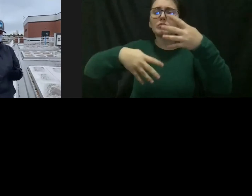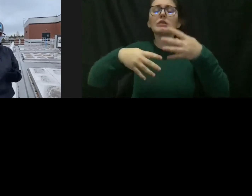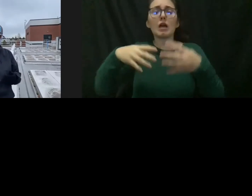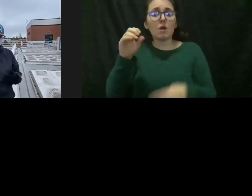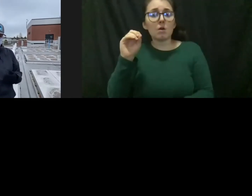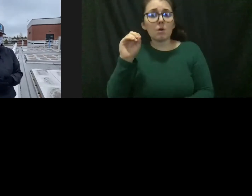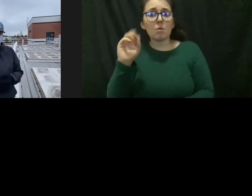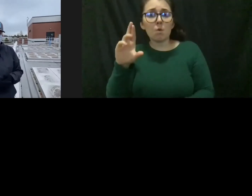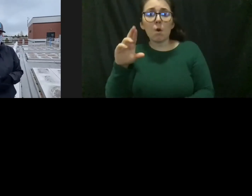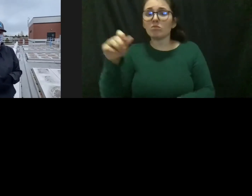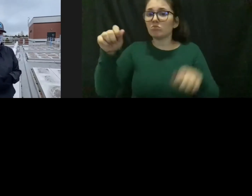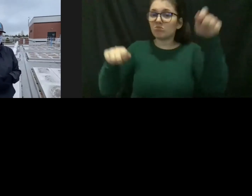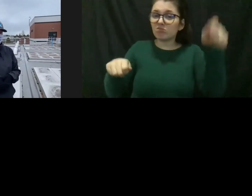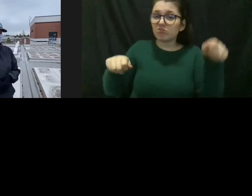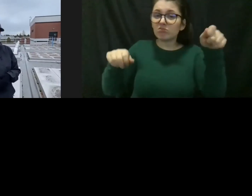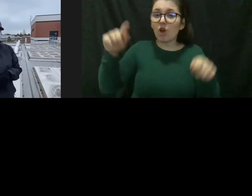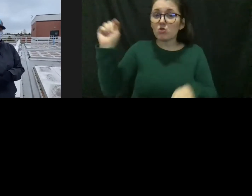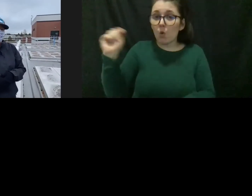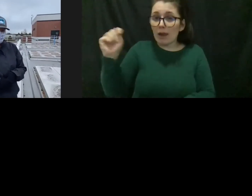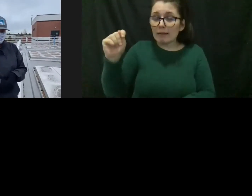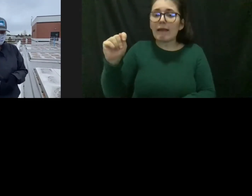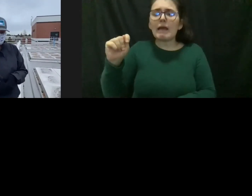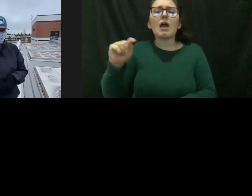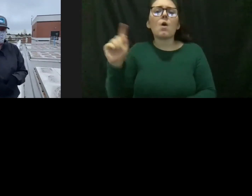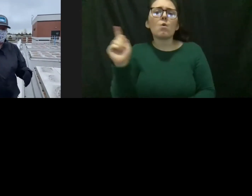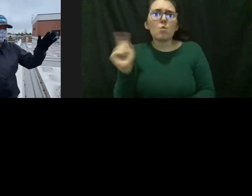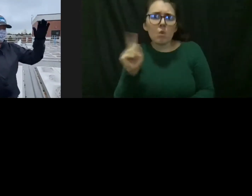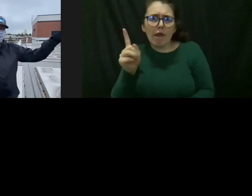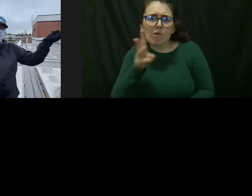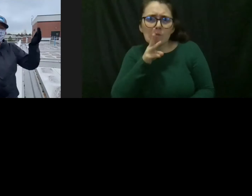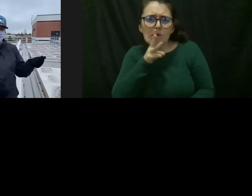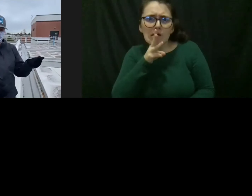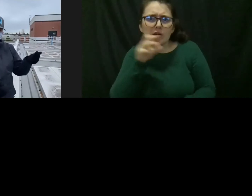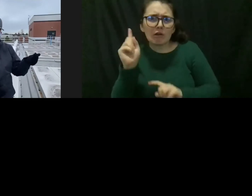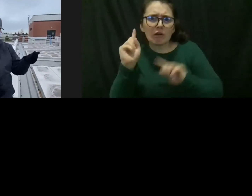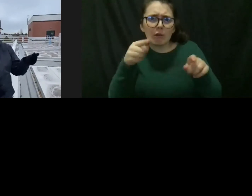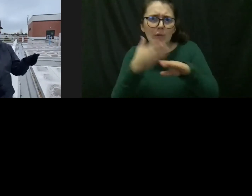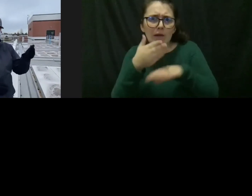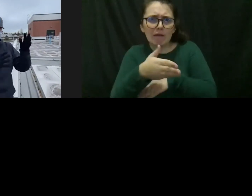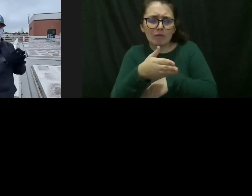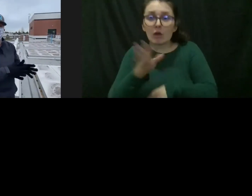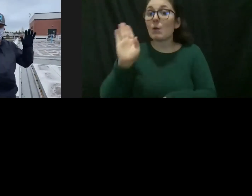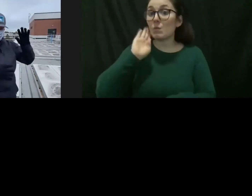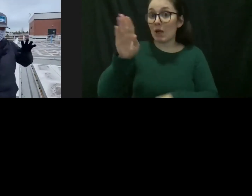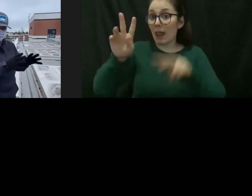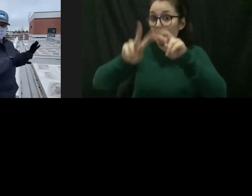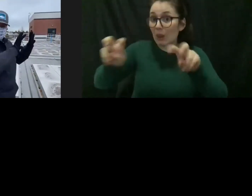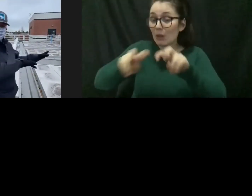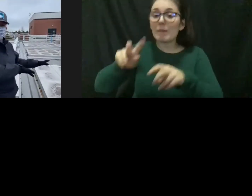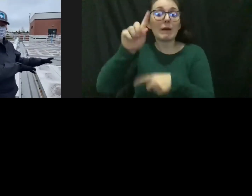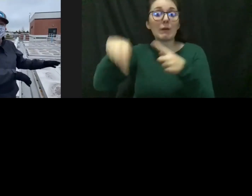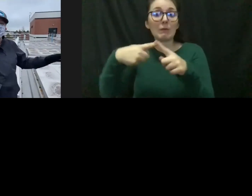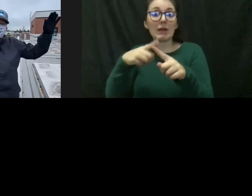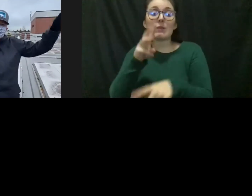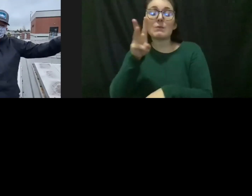to the treatment plant. So we're going to look at the process from when it comes into the treatment plant and then when all the steps